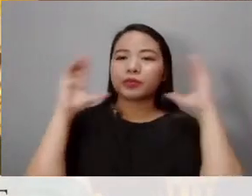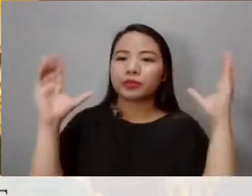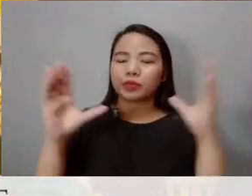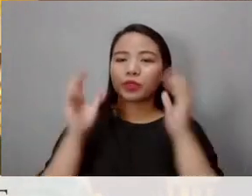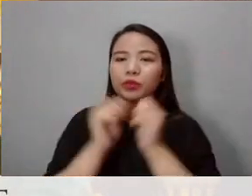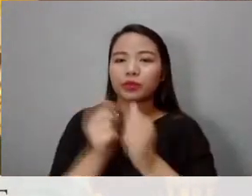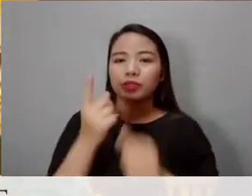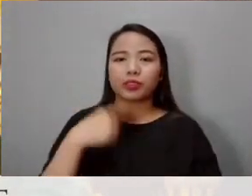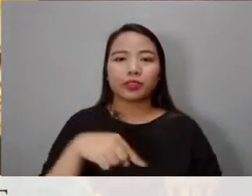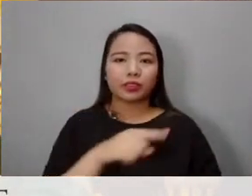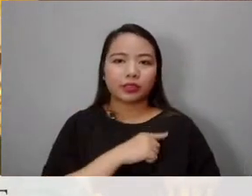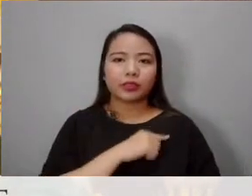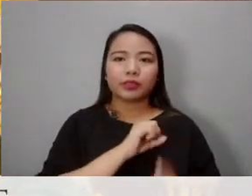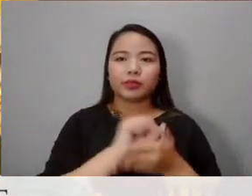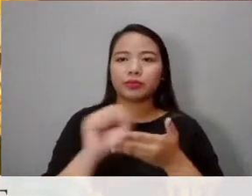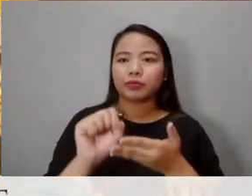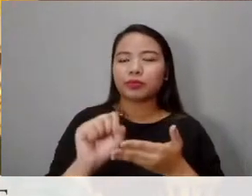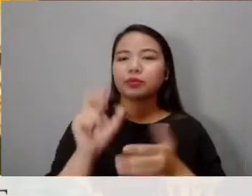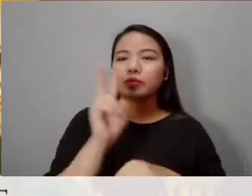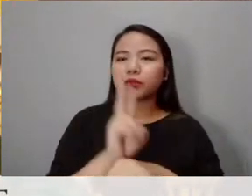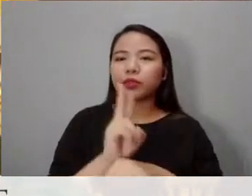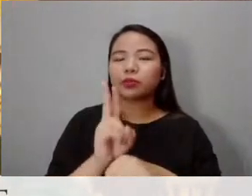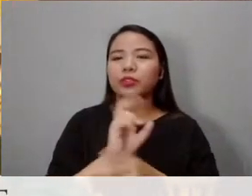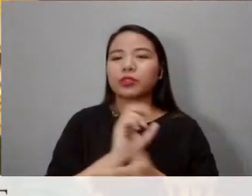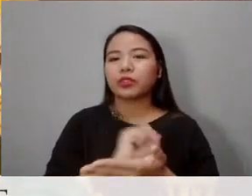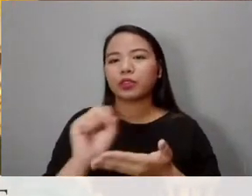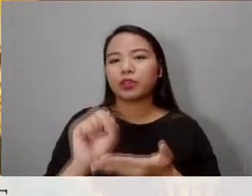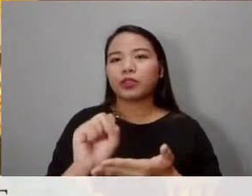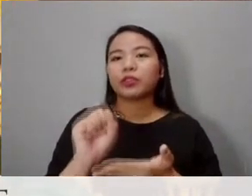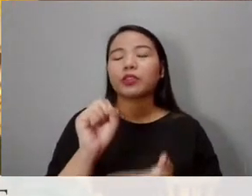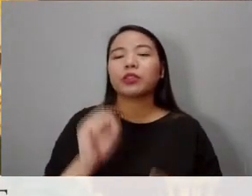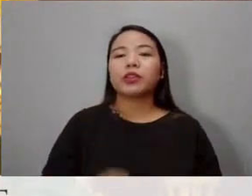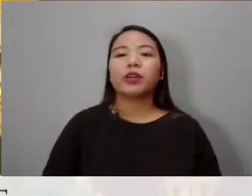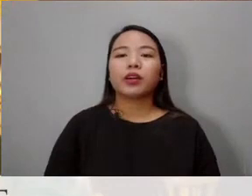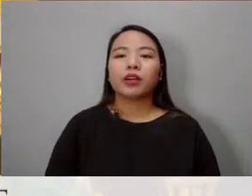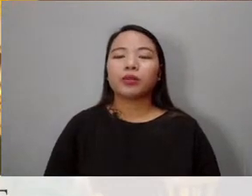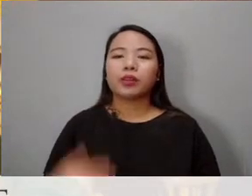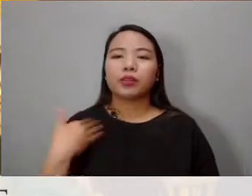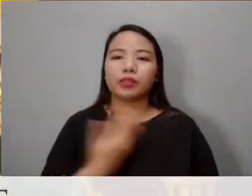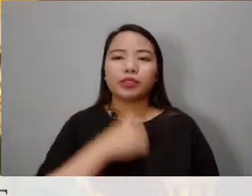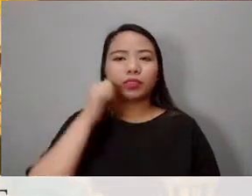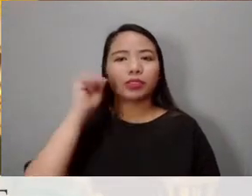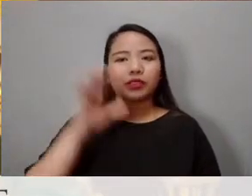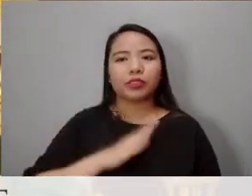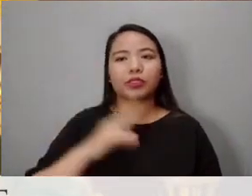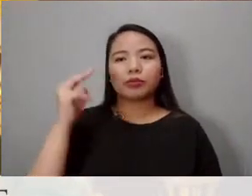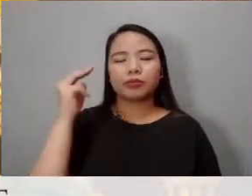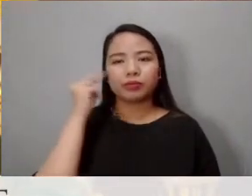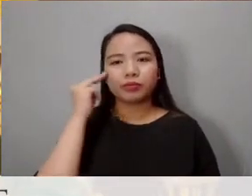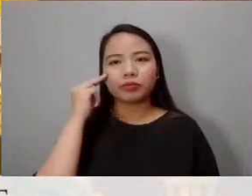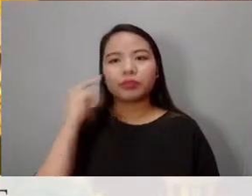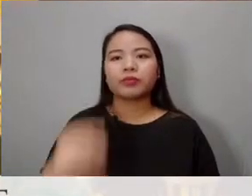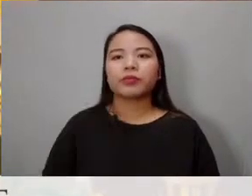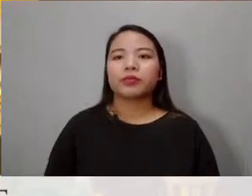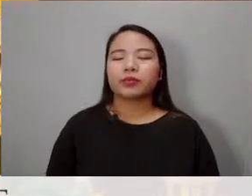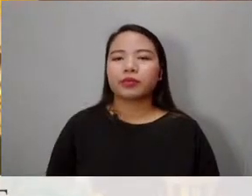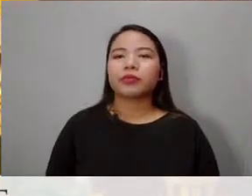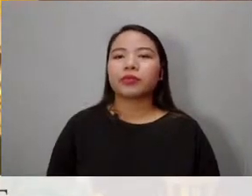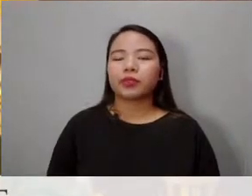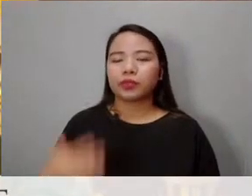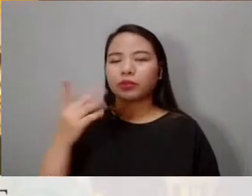solemn occasion of the Solemnity of Our Lady of Montserrat. As we thank and pray to the Lord for